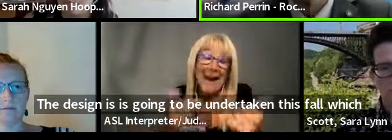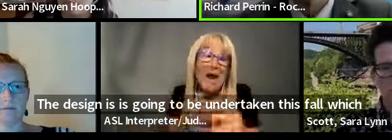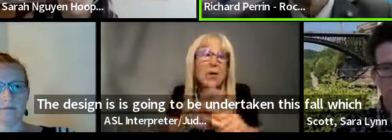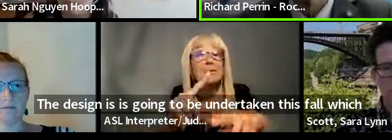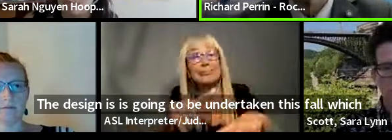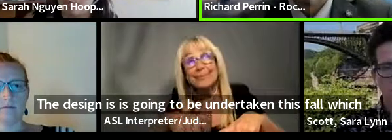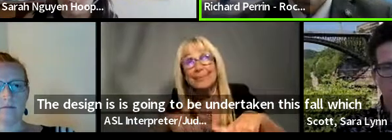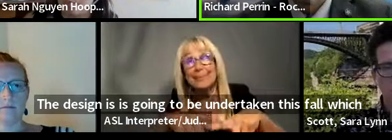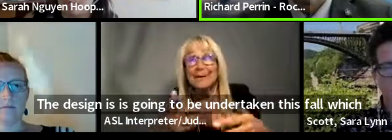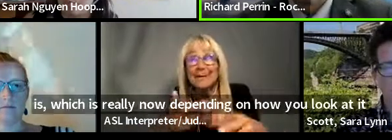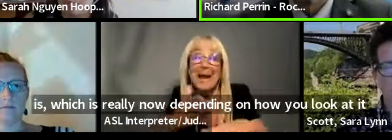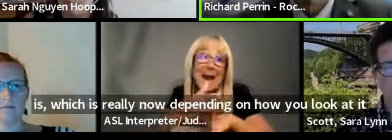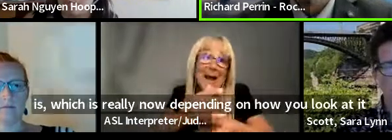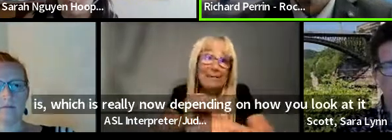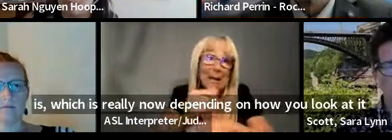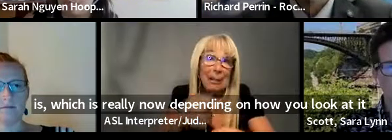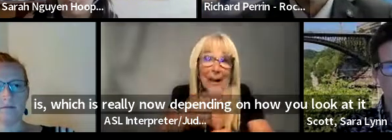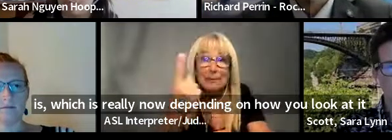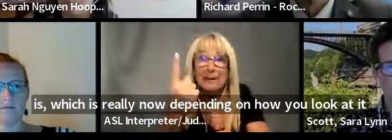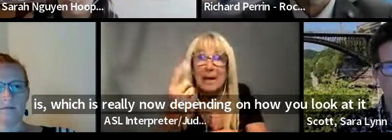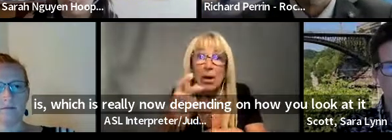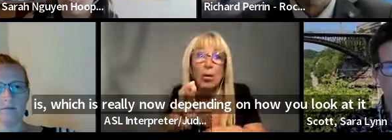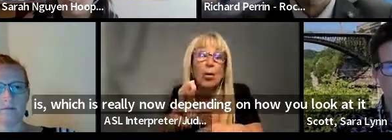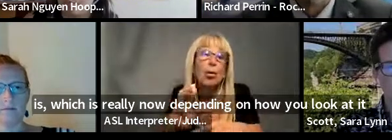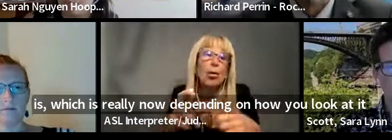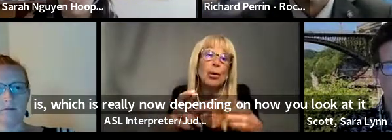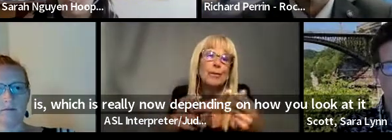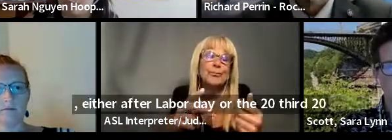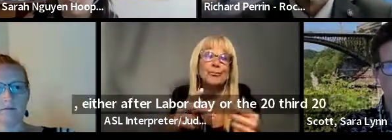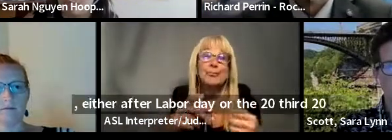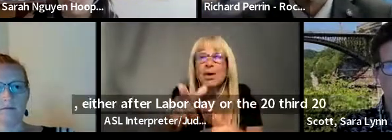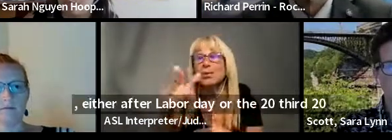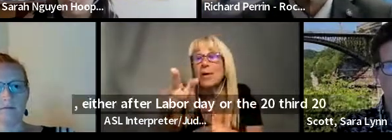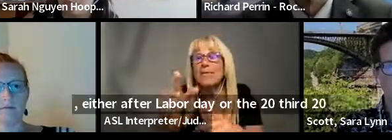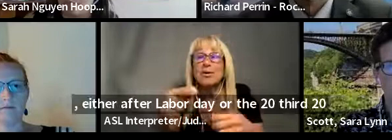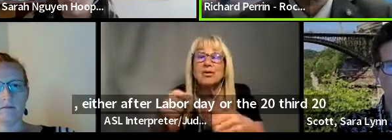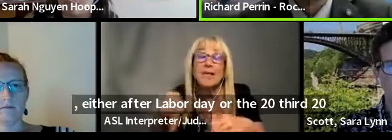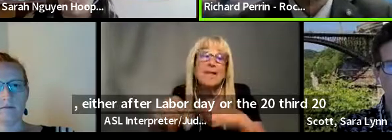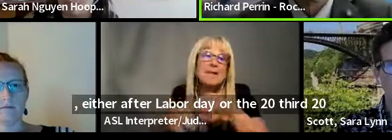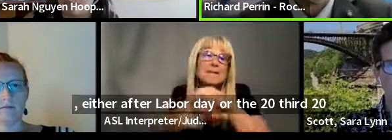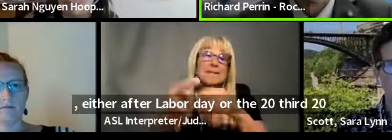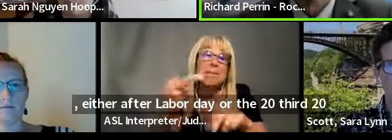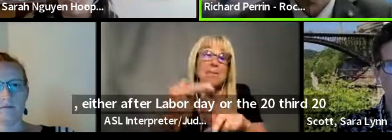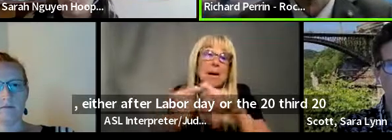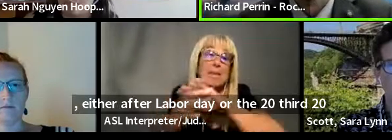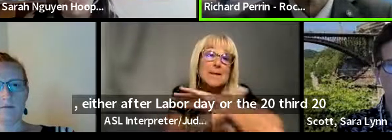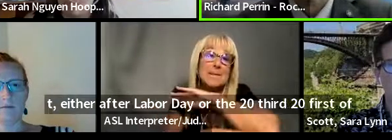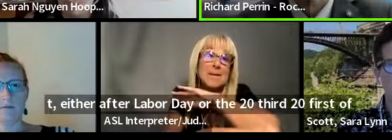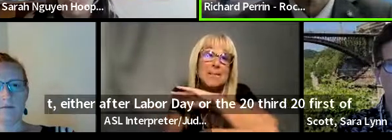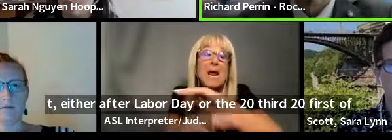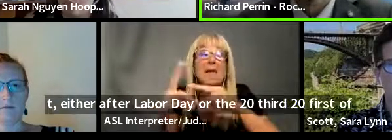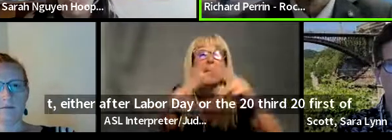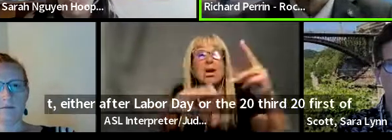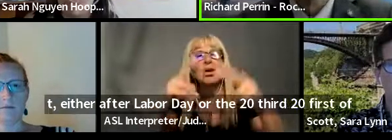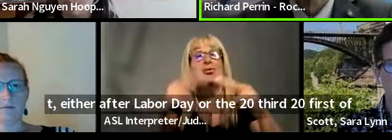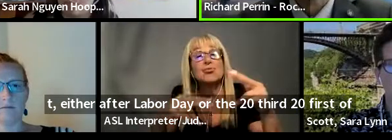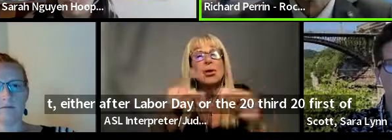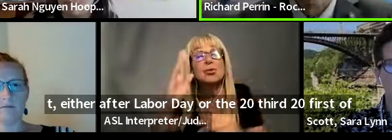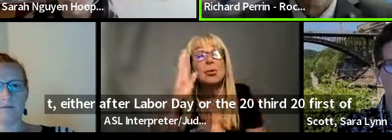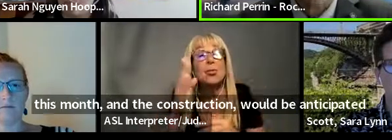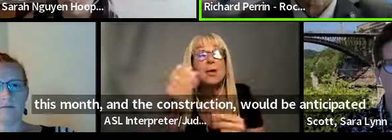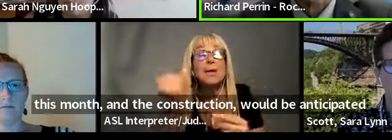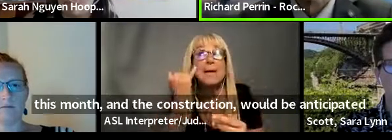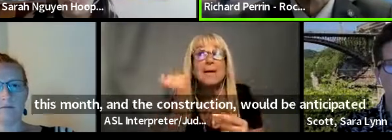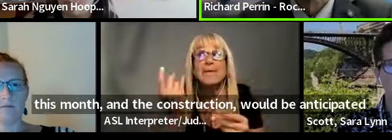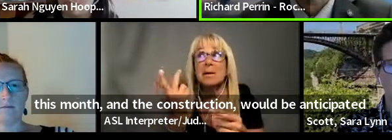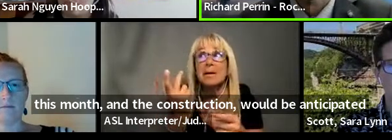you look at it, either after Labor Day or the 20th or 21st of this month. And the construction would be anticipated, if that funding is